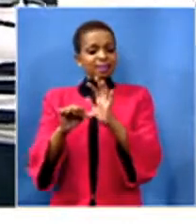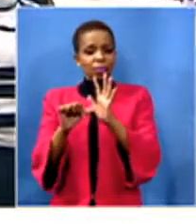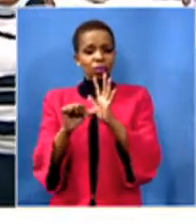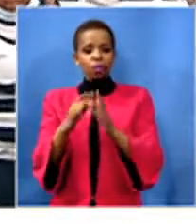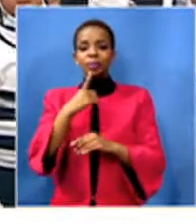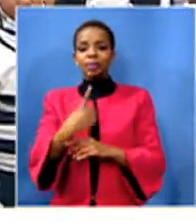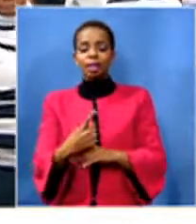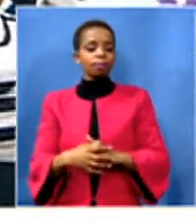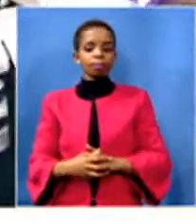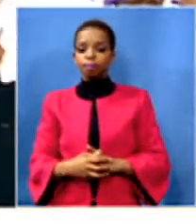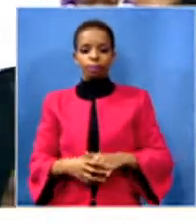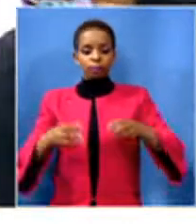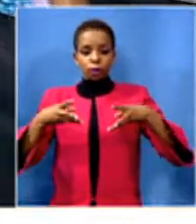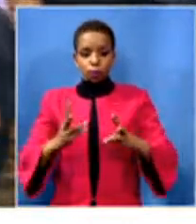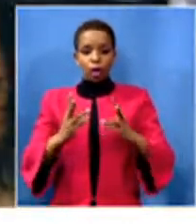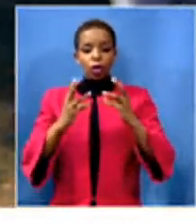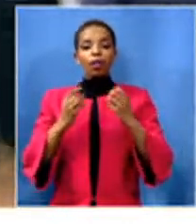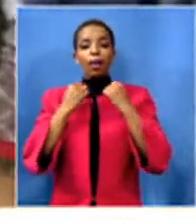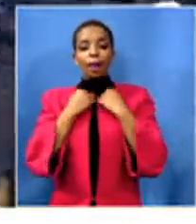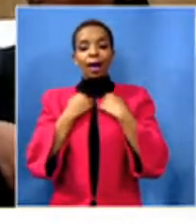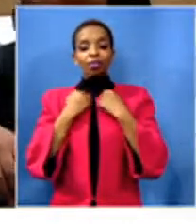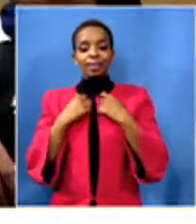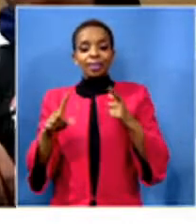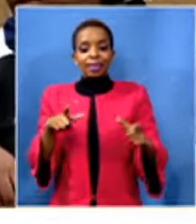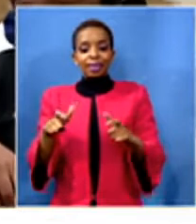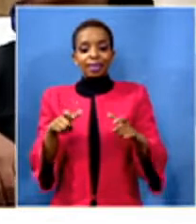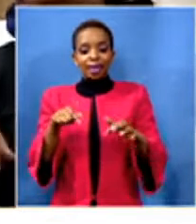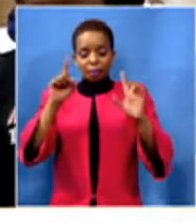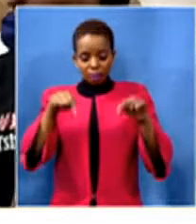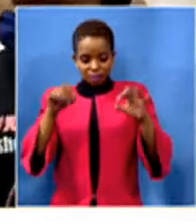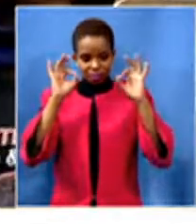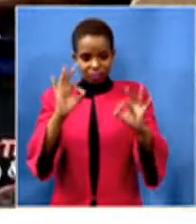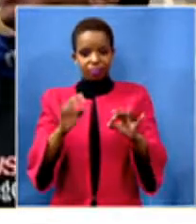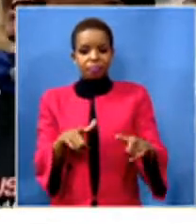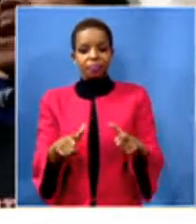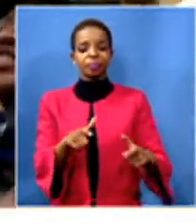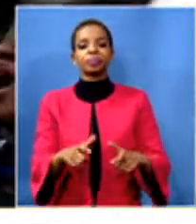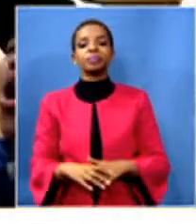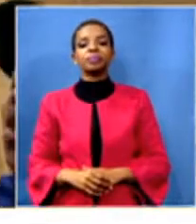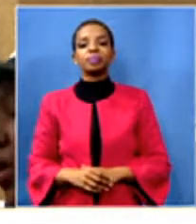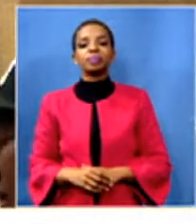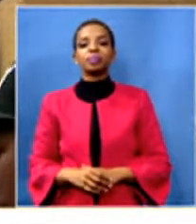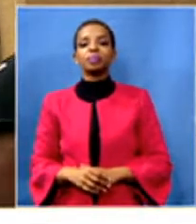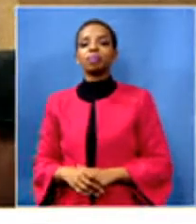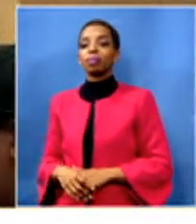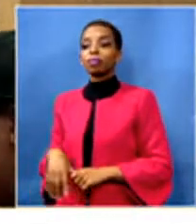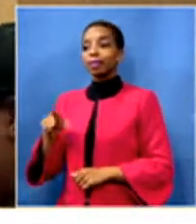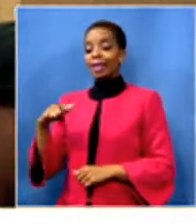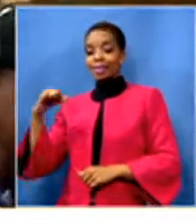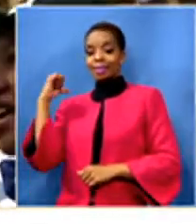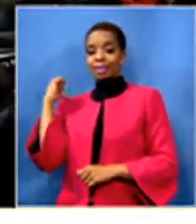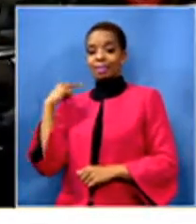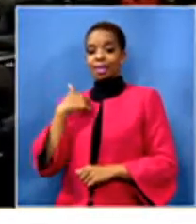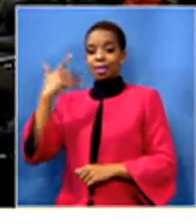also within those spaces should take place in a proper manner. Yeah. Yesterday, I know I mentioned